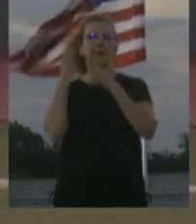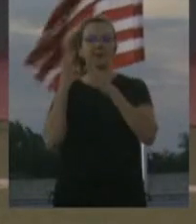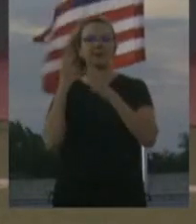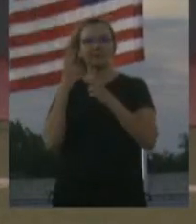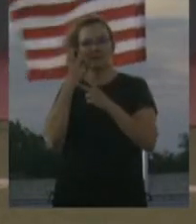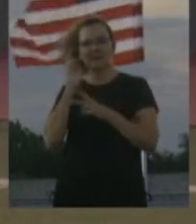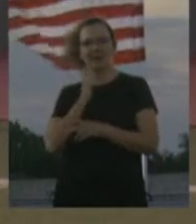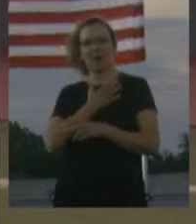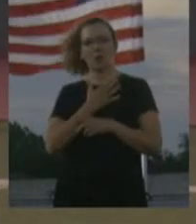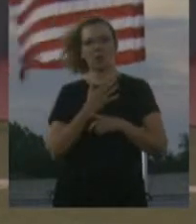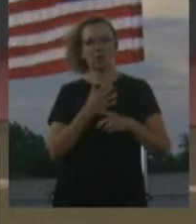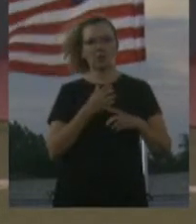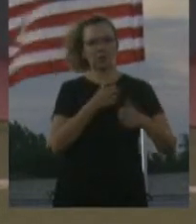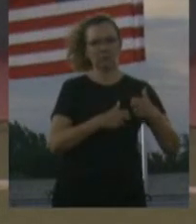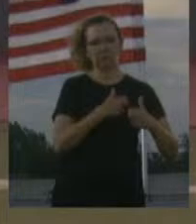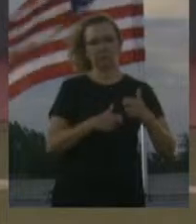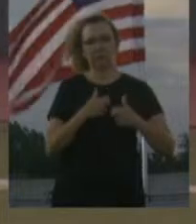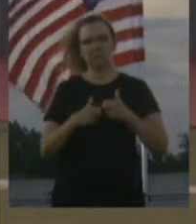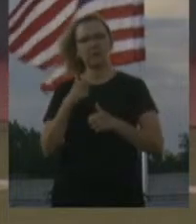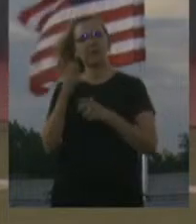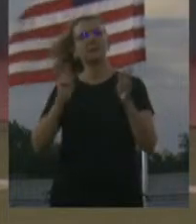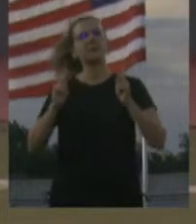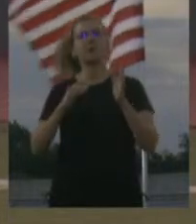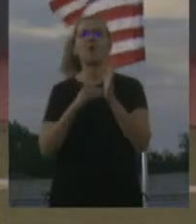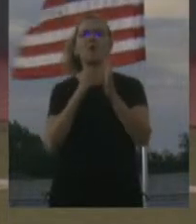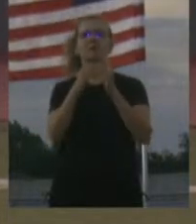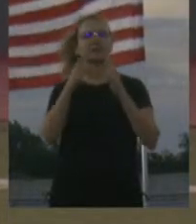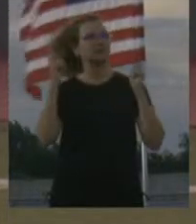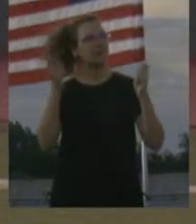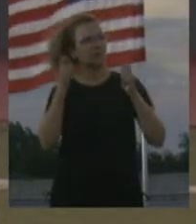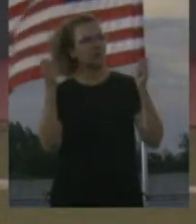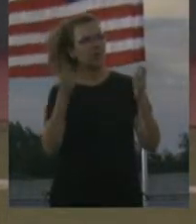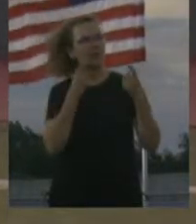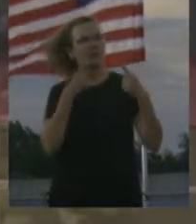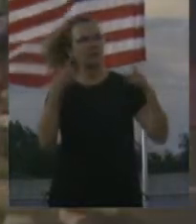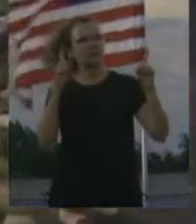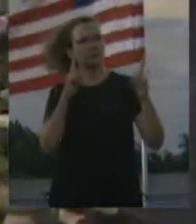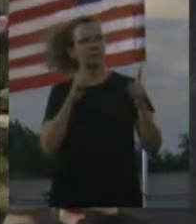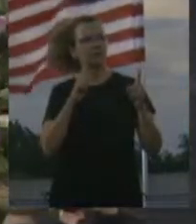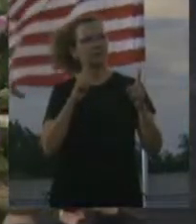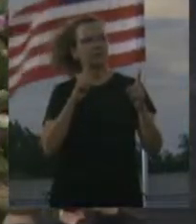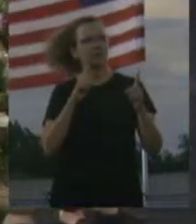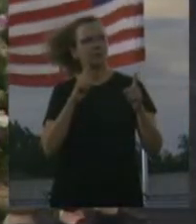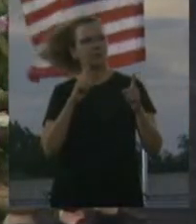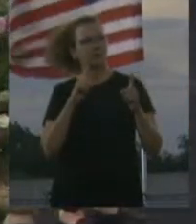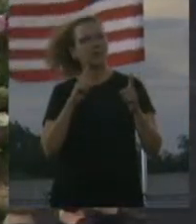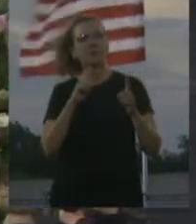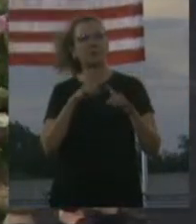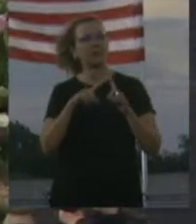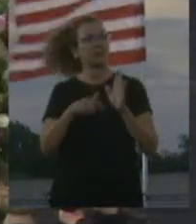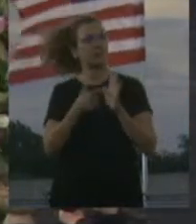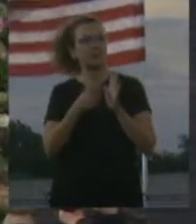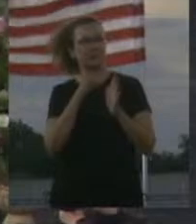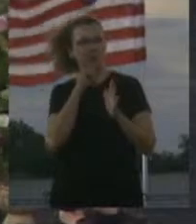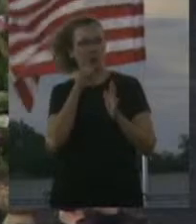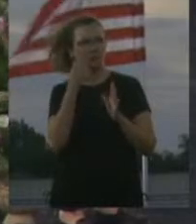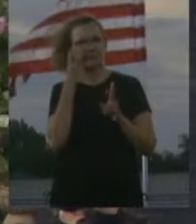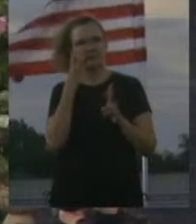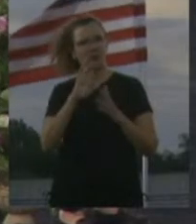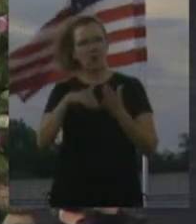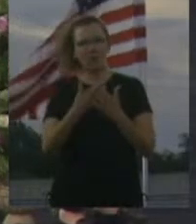pivotal moments. What people often celebrate are the accomplishments and achievements, but rarely do they get to see all the